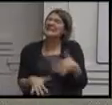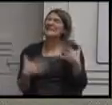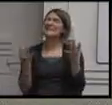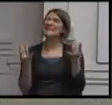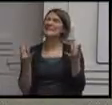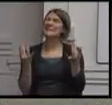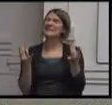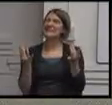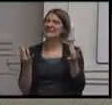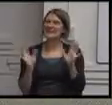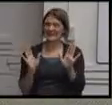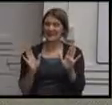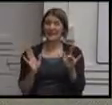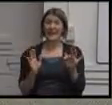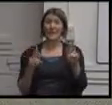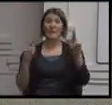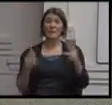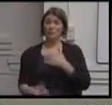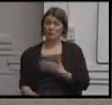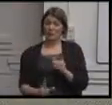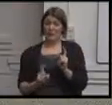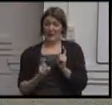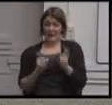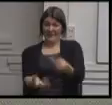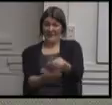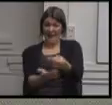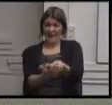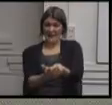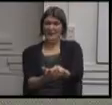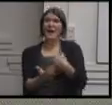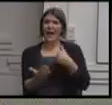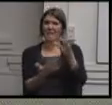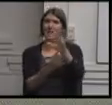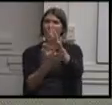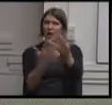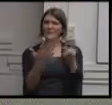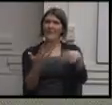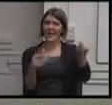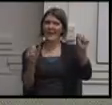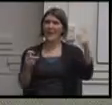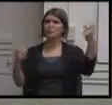somebody wants to give, there's ways to do that.